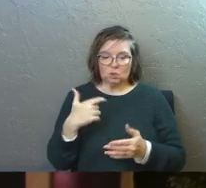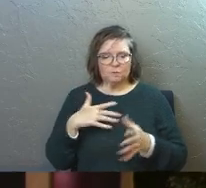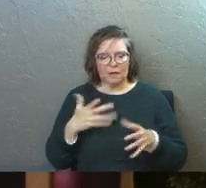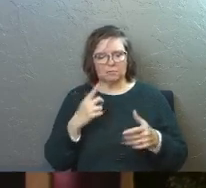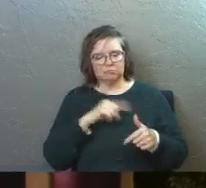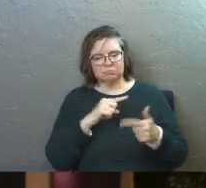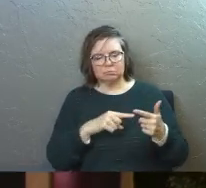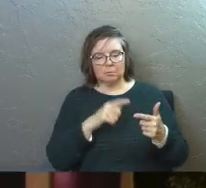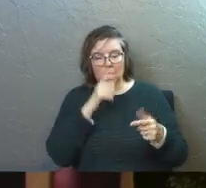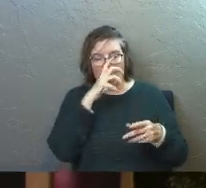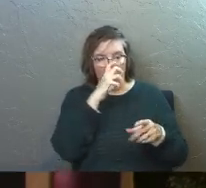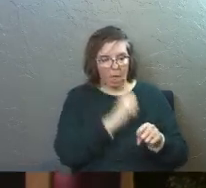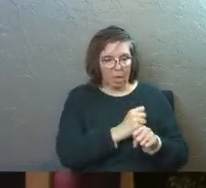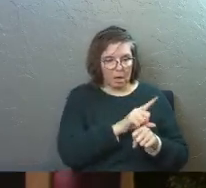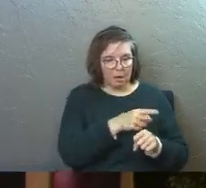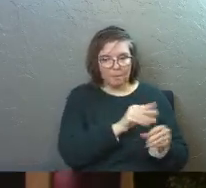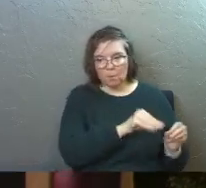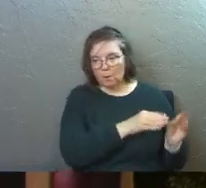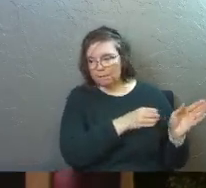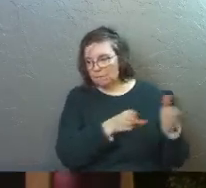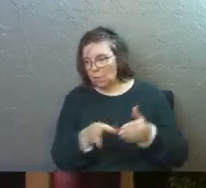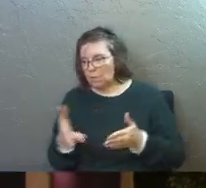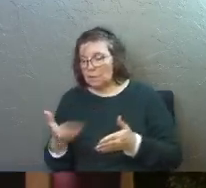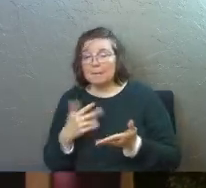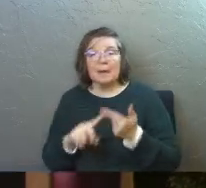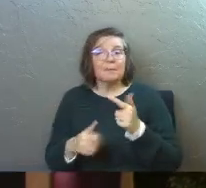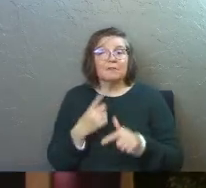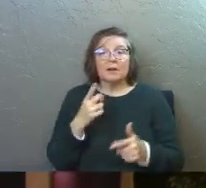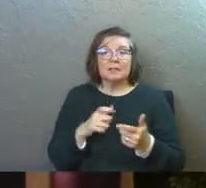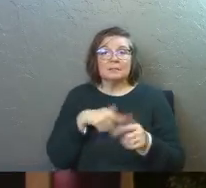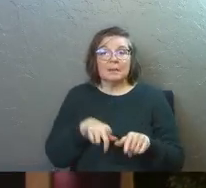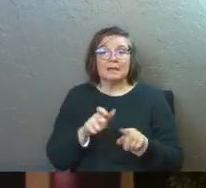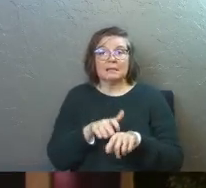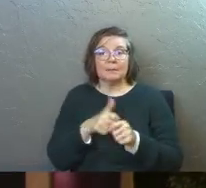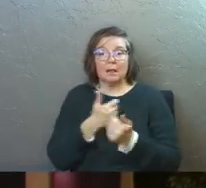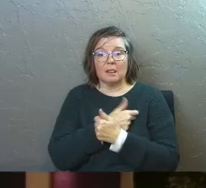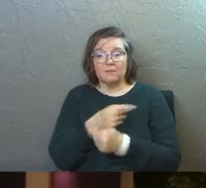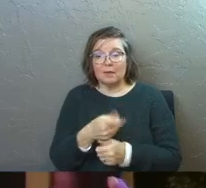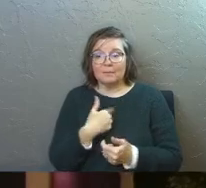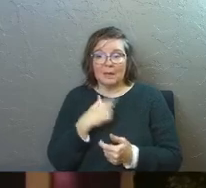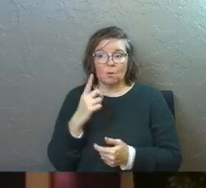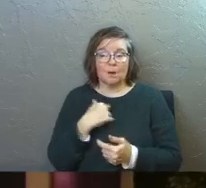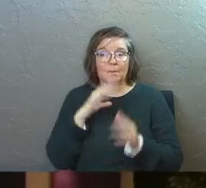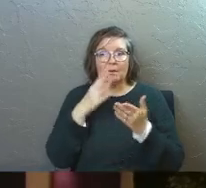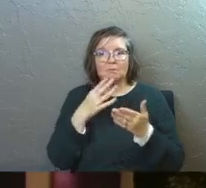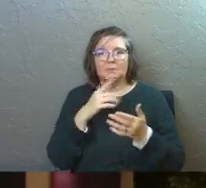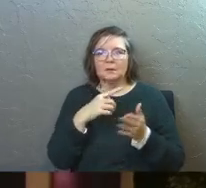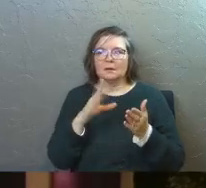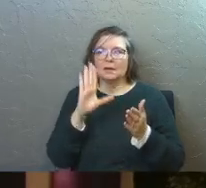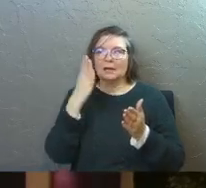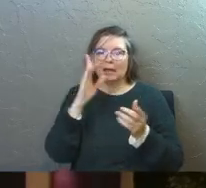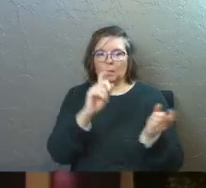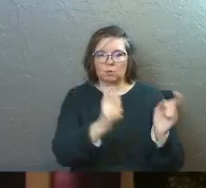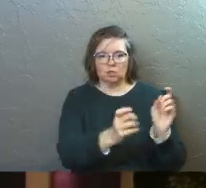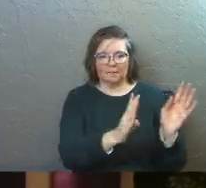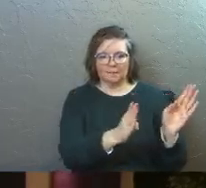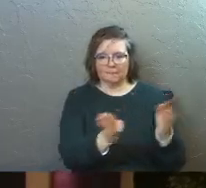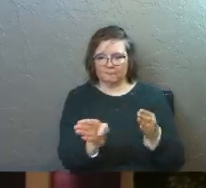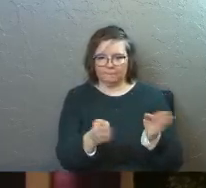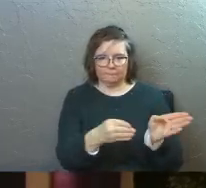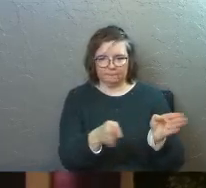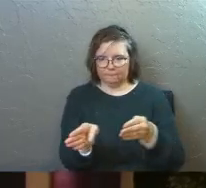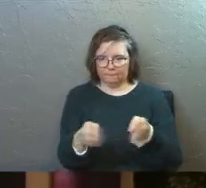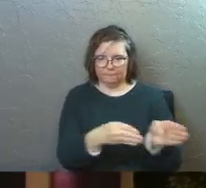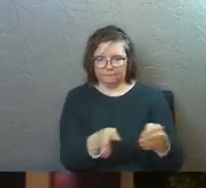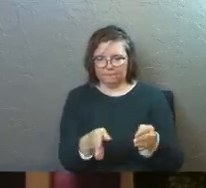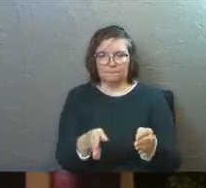you've done this stuff, but don't get caught up in it. Maybe it's more here. Maybe I have a friend who needs me to be spending time with them and loving on them. And that's where my focus. God will shift our purpose for us.